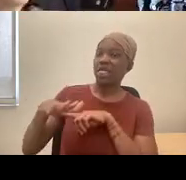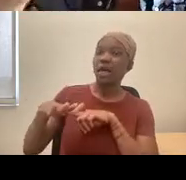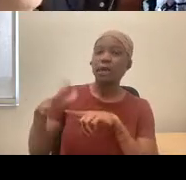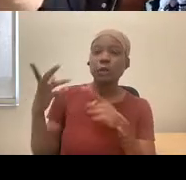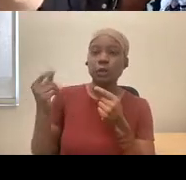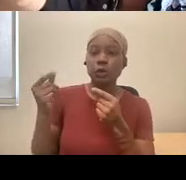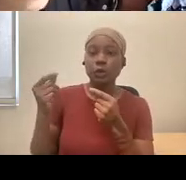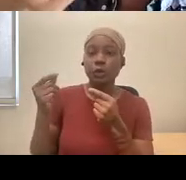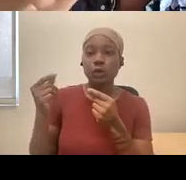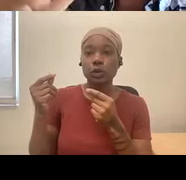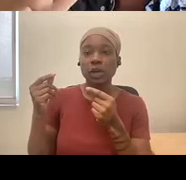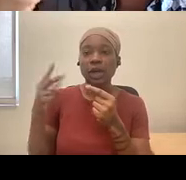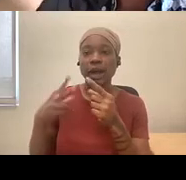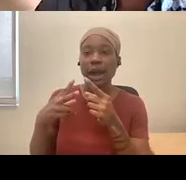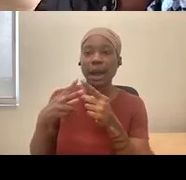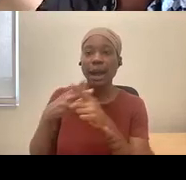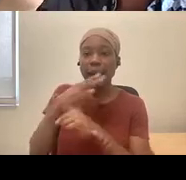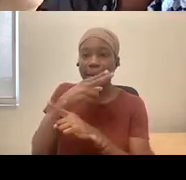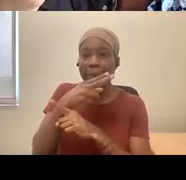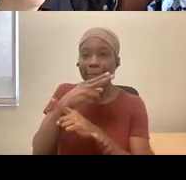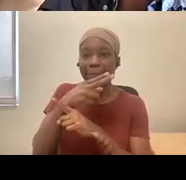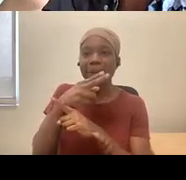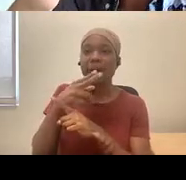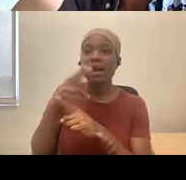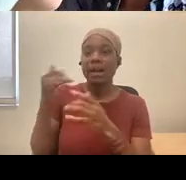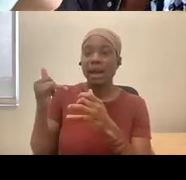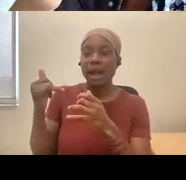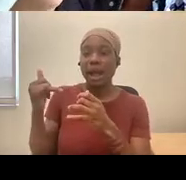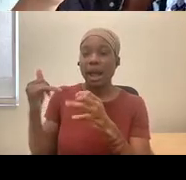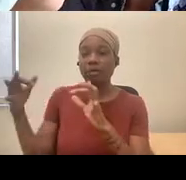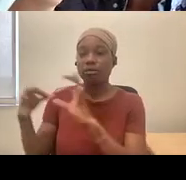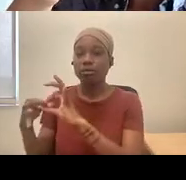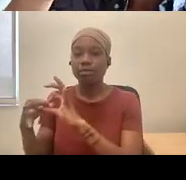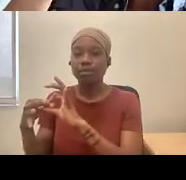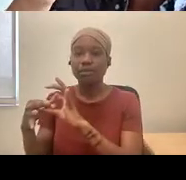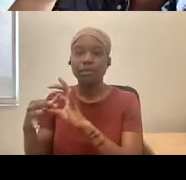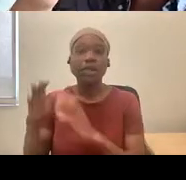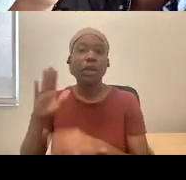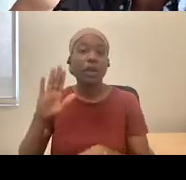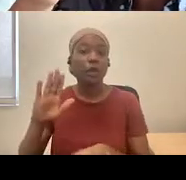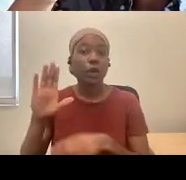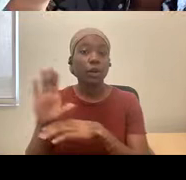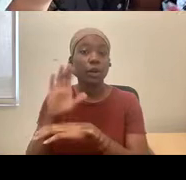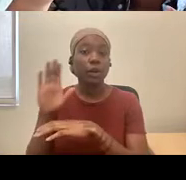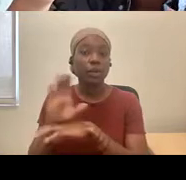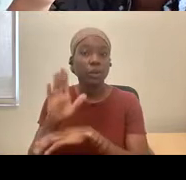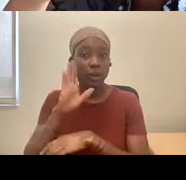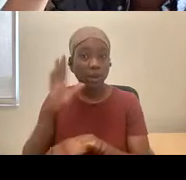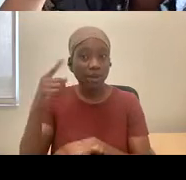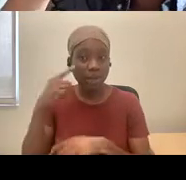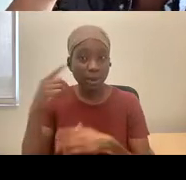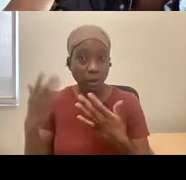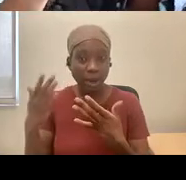end and plug it in the hole, and your computer will think that there's a set of earbuds plugged in there with a